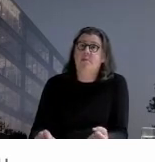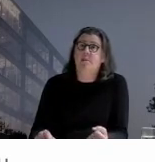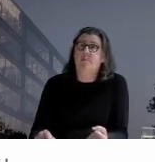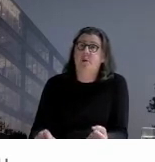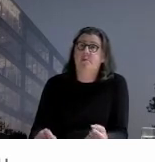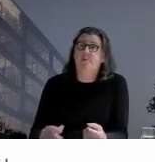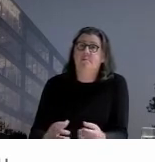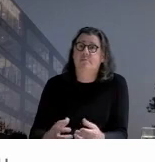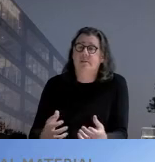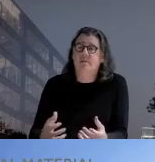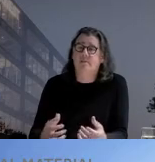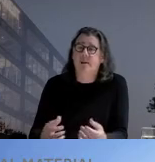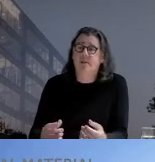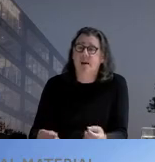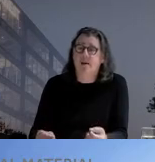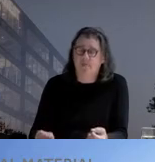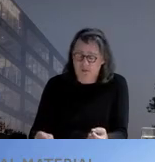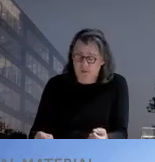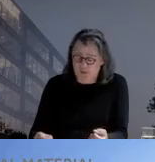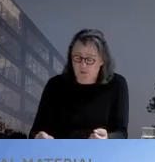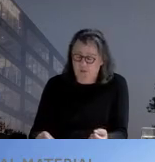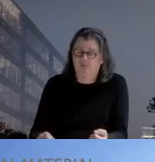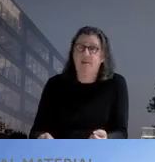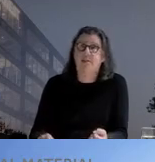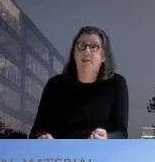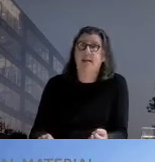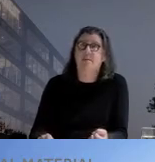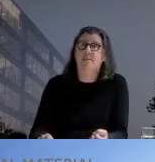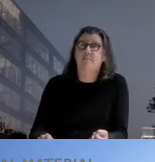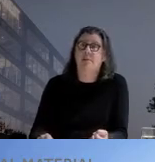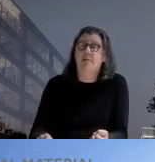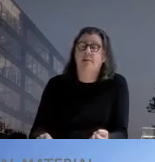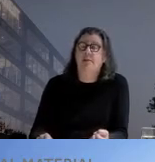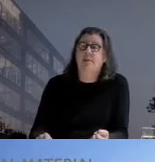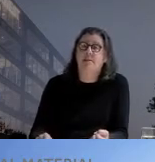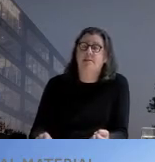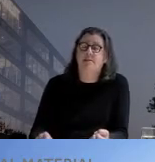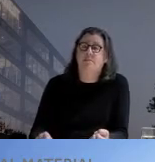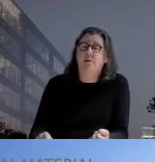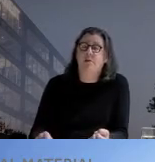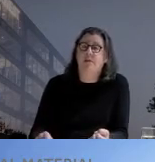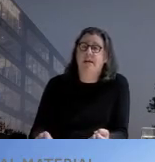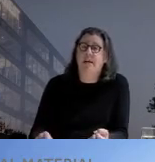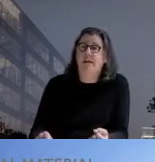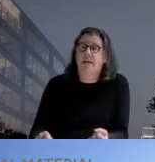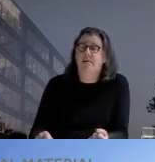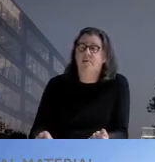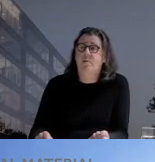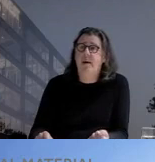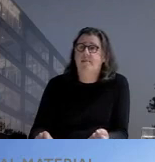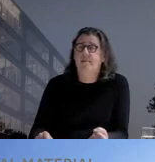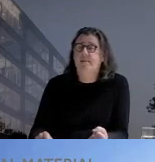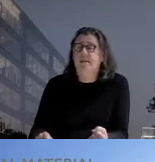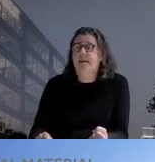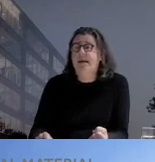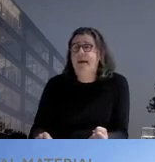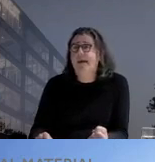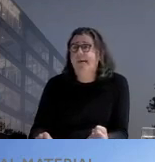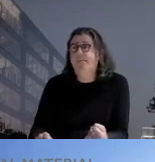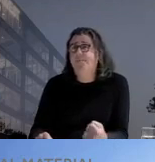timber first as an approach, we're very proud of buildings that we're just finishing now in timber. This is the Bond at